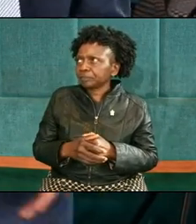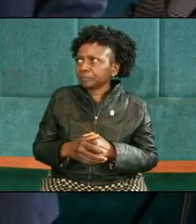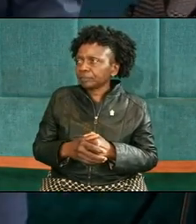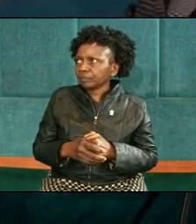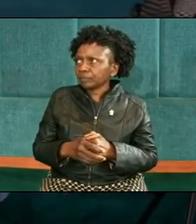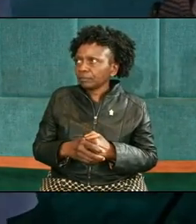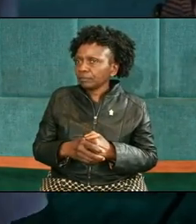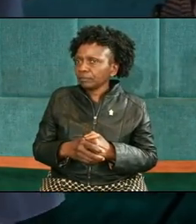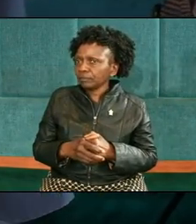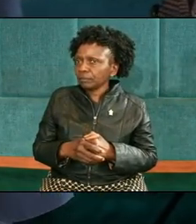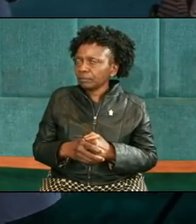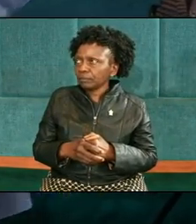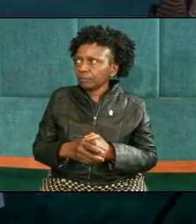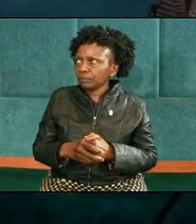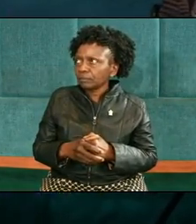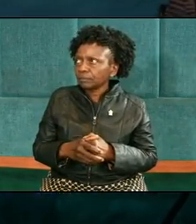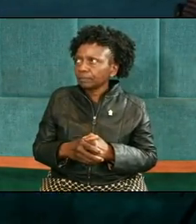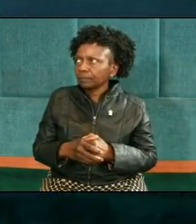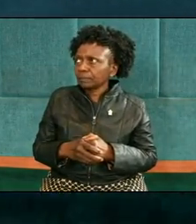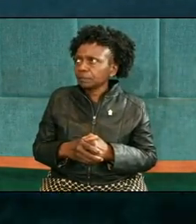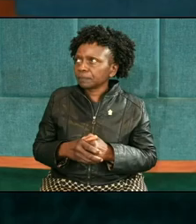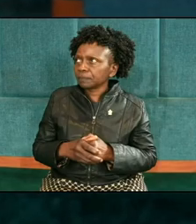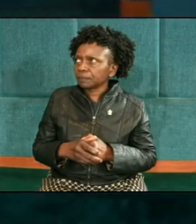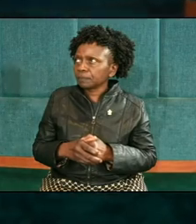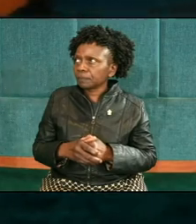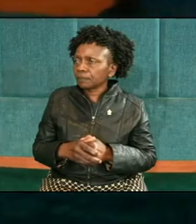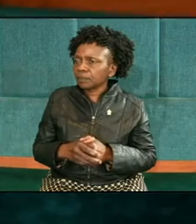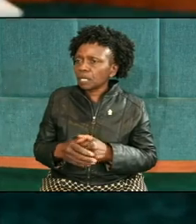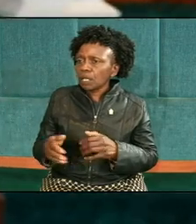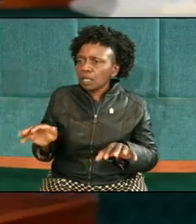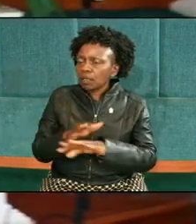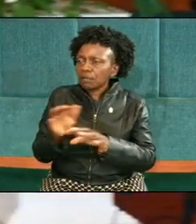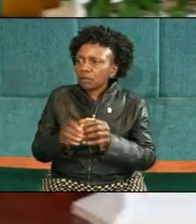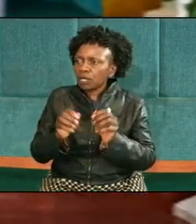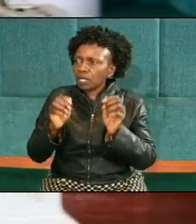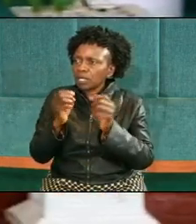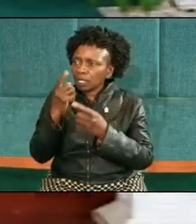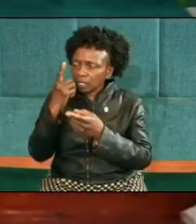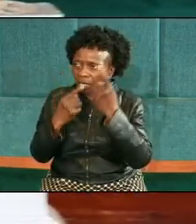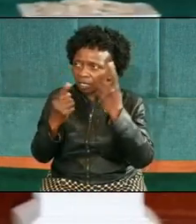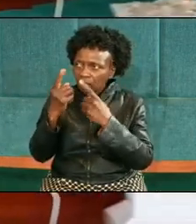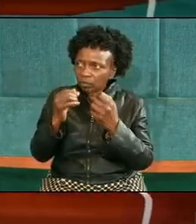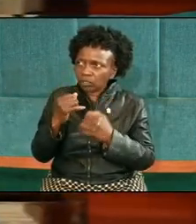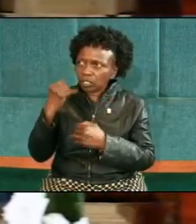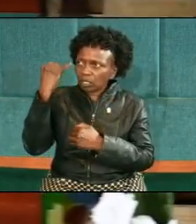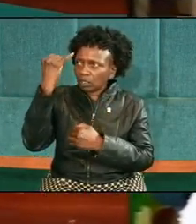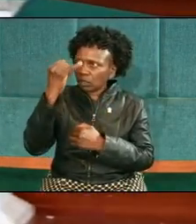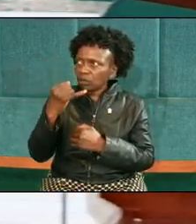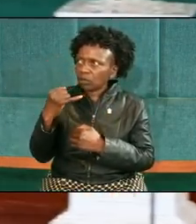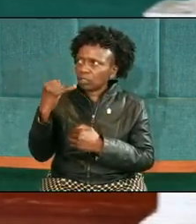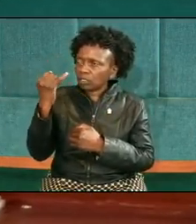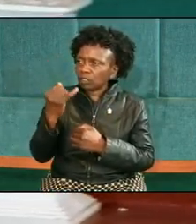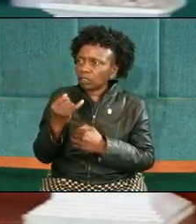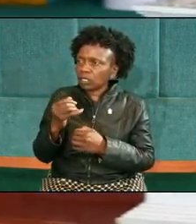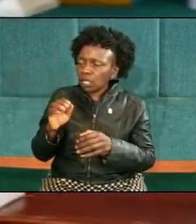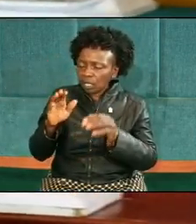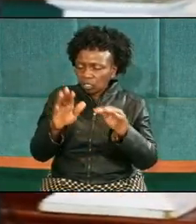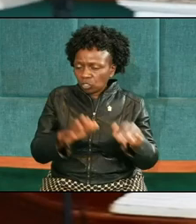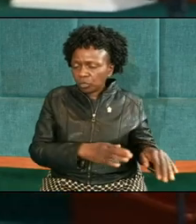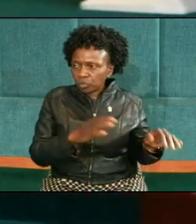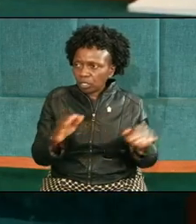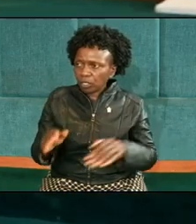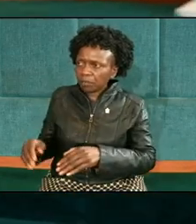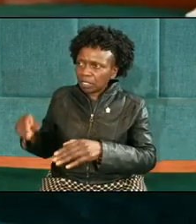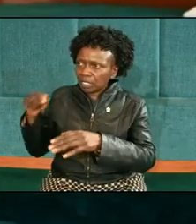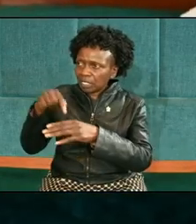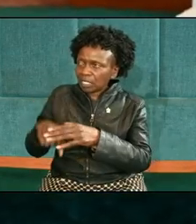They throw off the cargo. Expensive cargo, you know. They throw off the cargo. But things not change because the heaviest load on the ship is who?